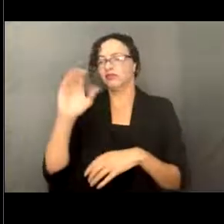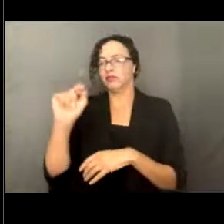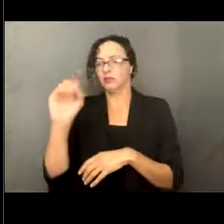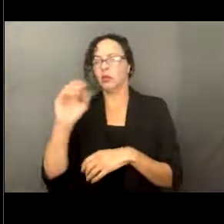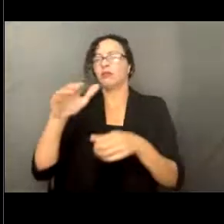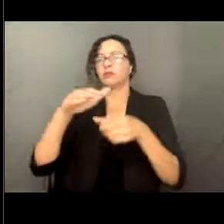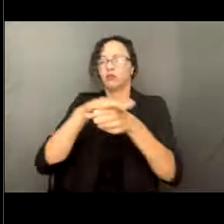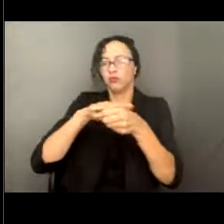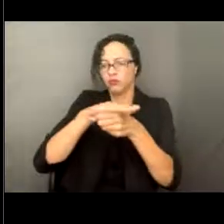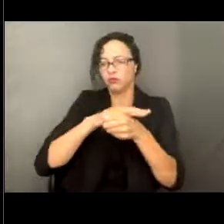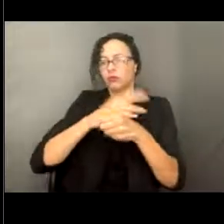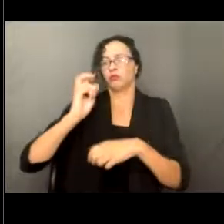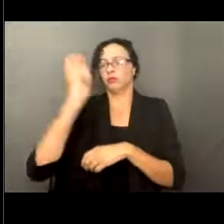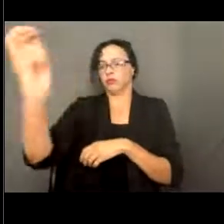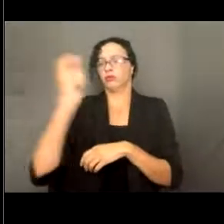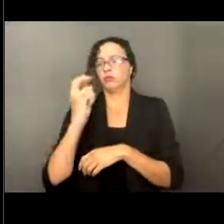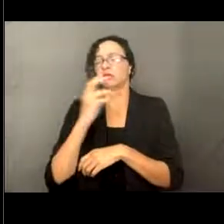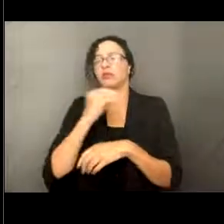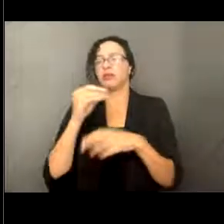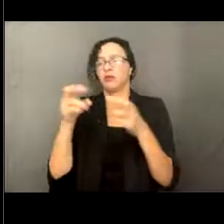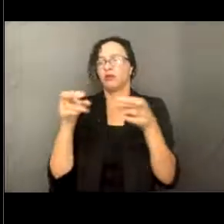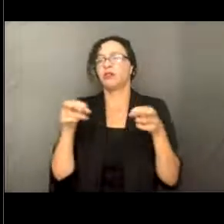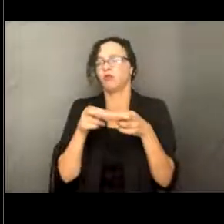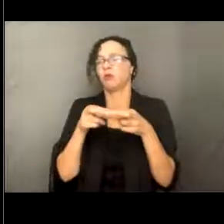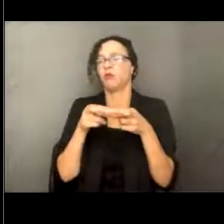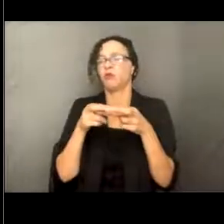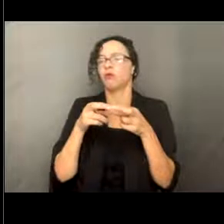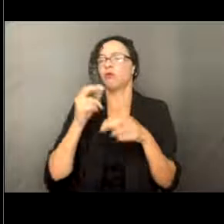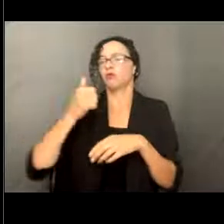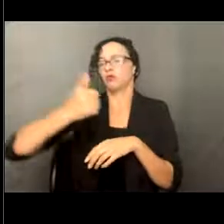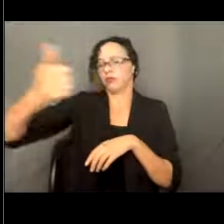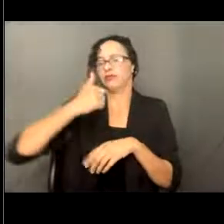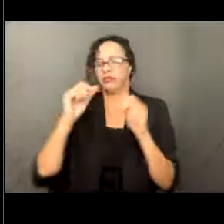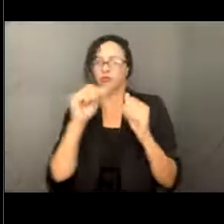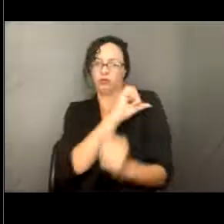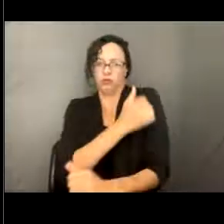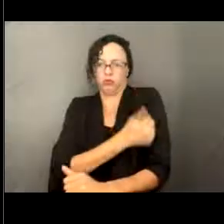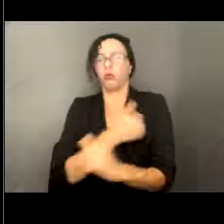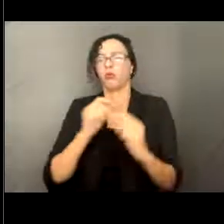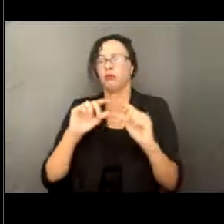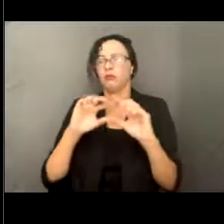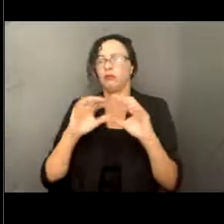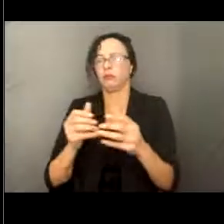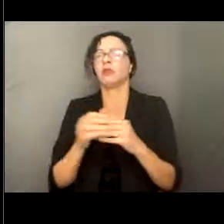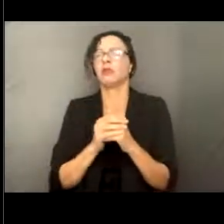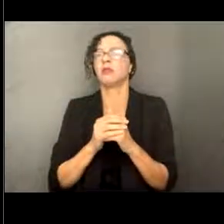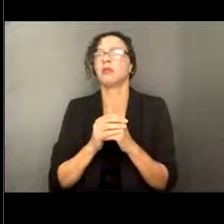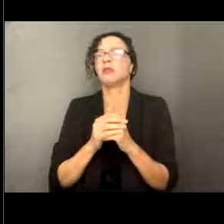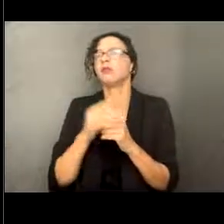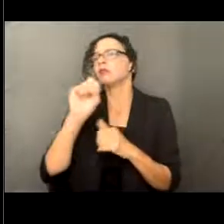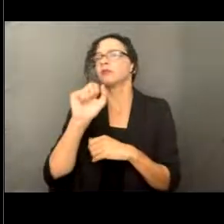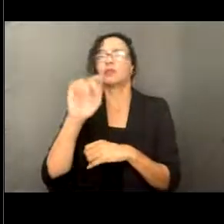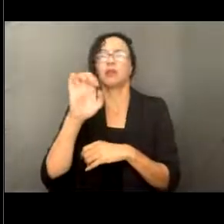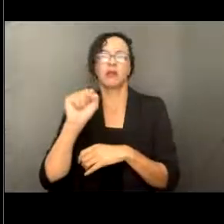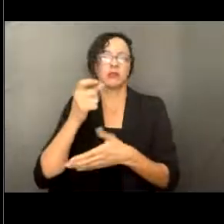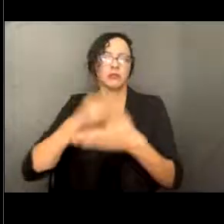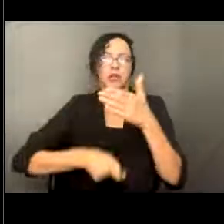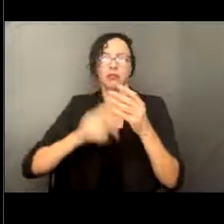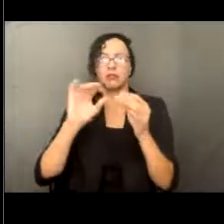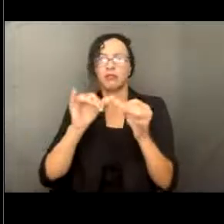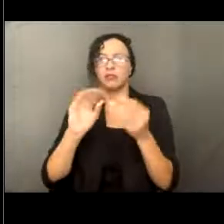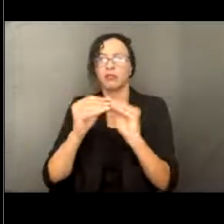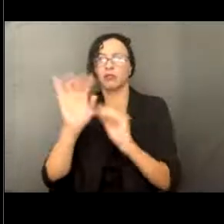local transportation authority. It administers the voter-approved sales tax measure, Measure A, which Margie